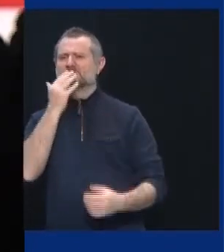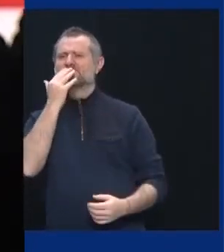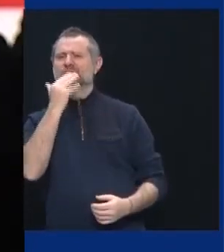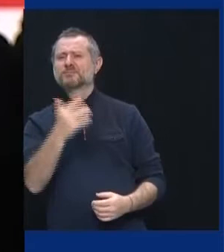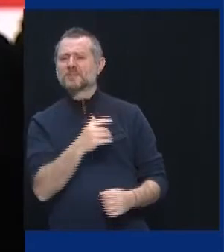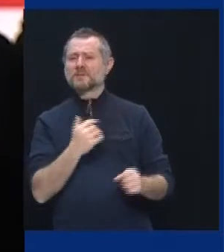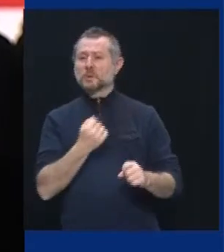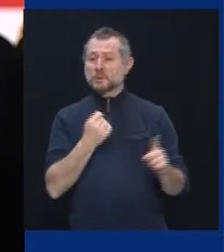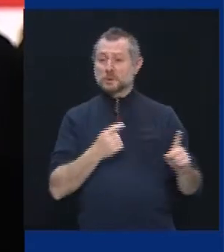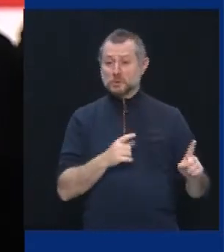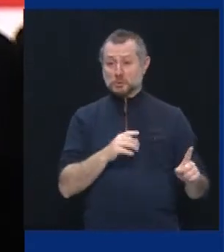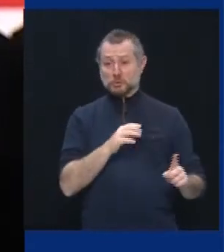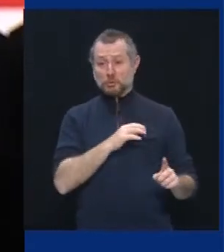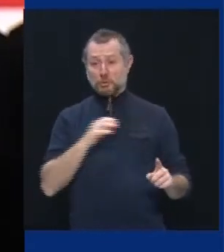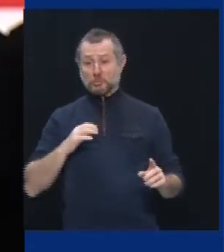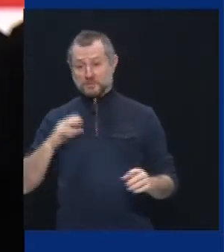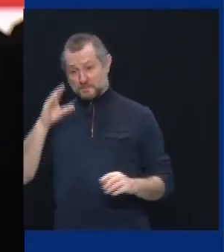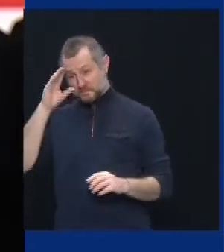Congressman Charlie Rangel.